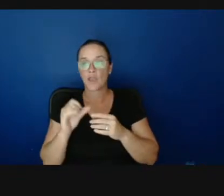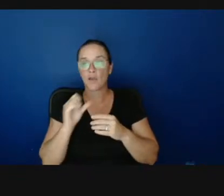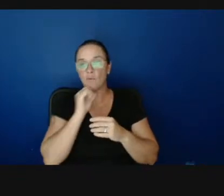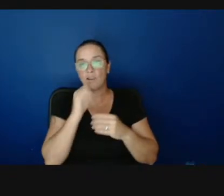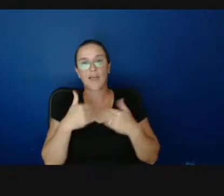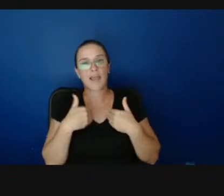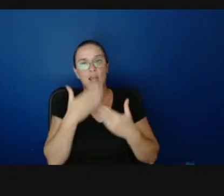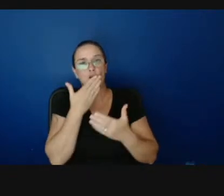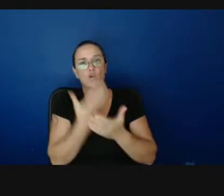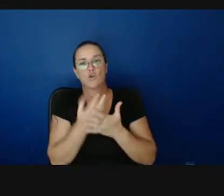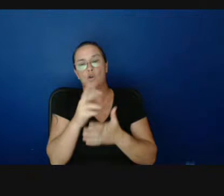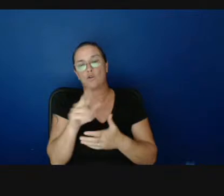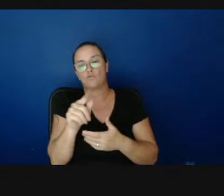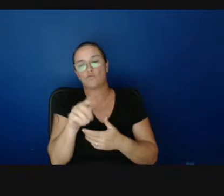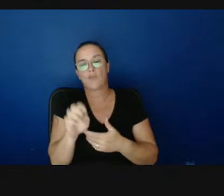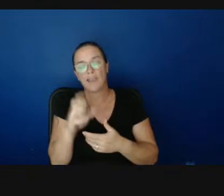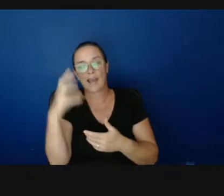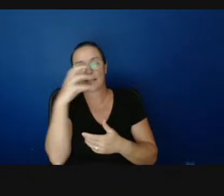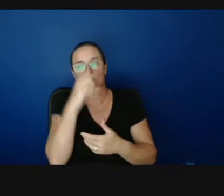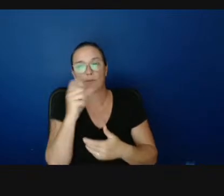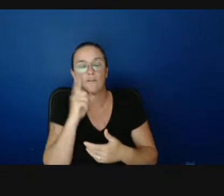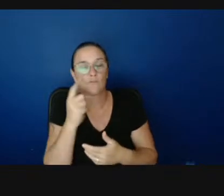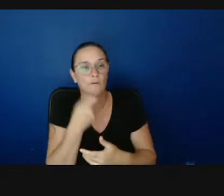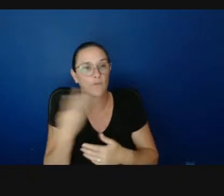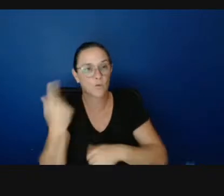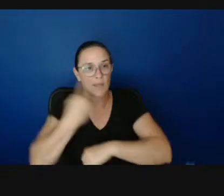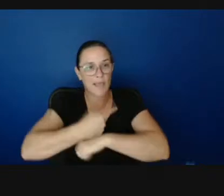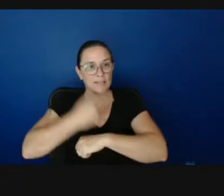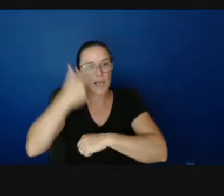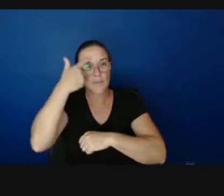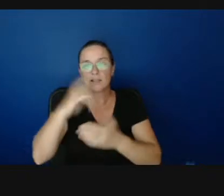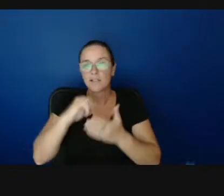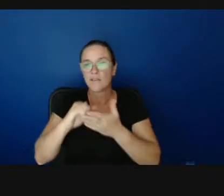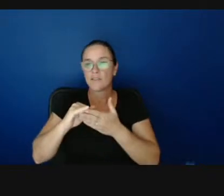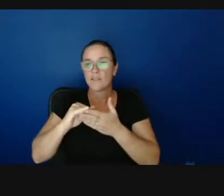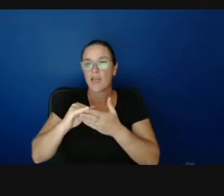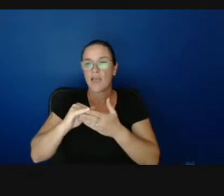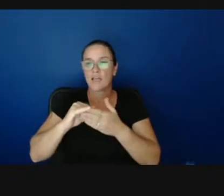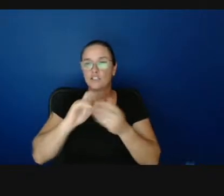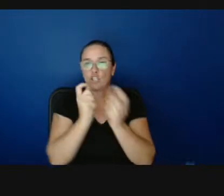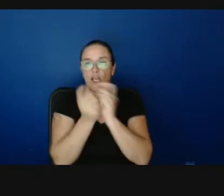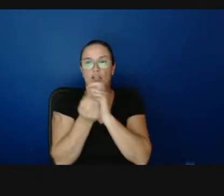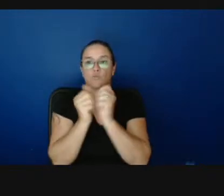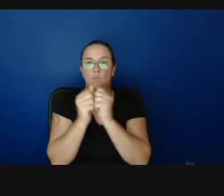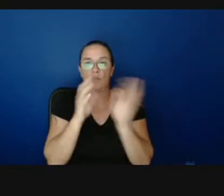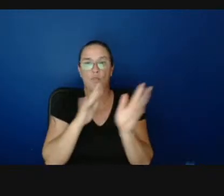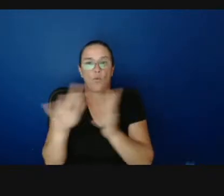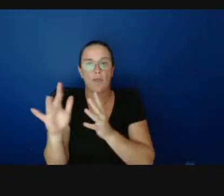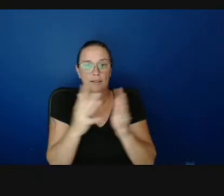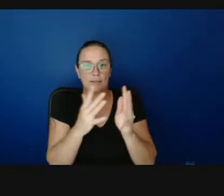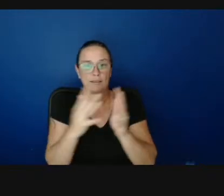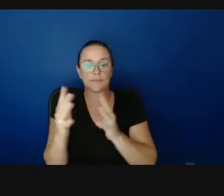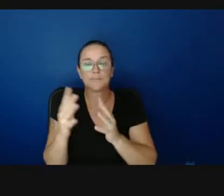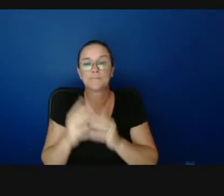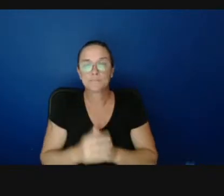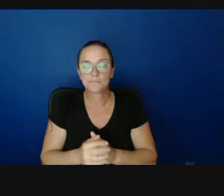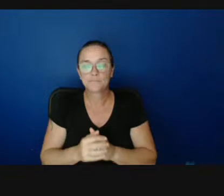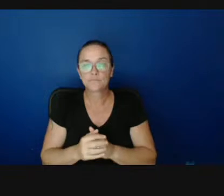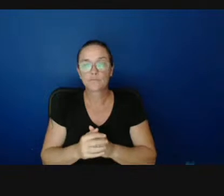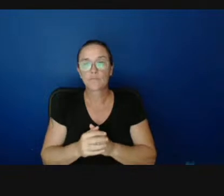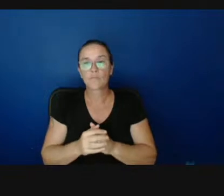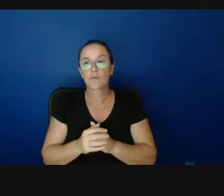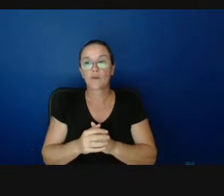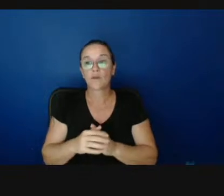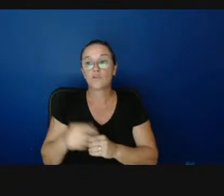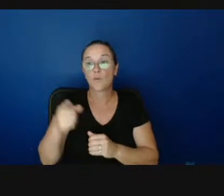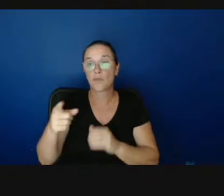estimate for a few days because of the trade wind conditions. So that model is using an estimated